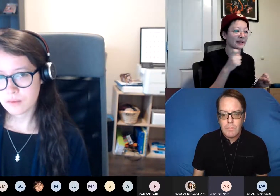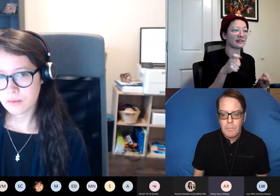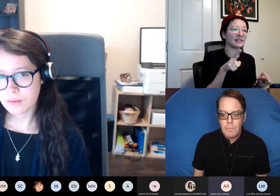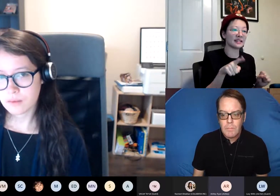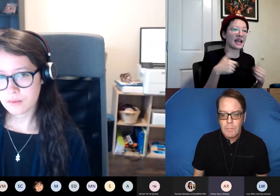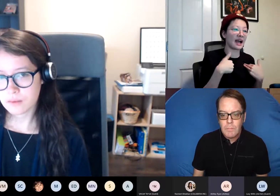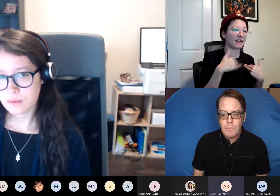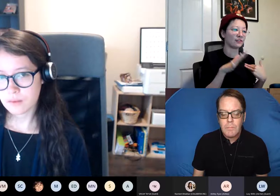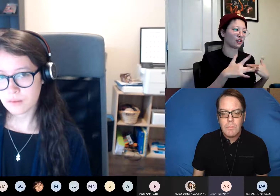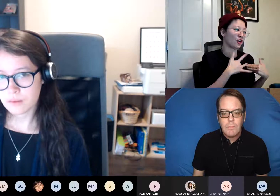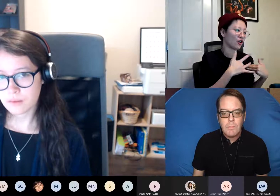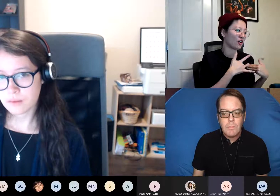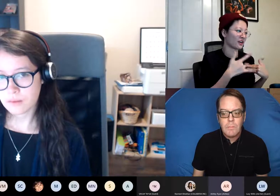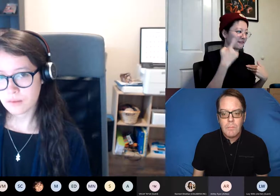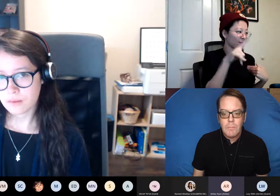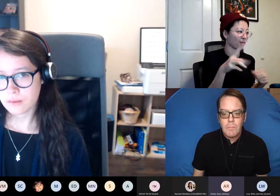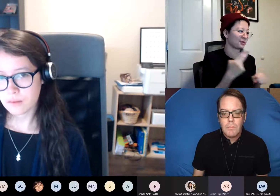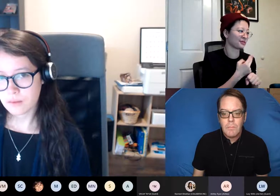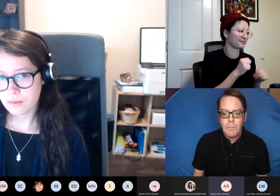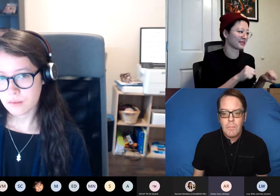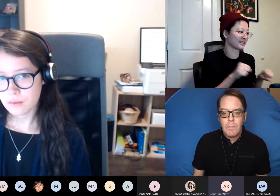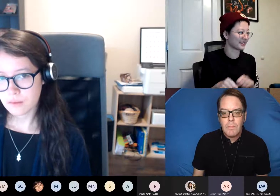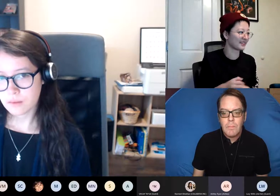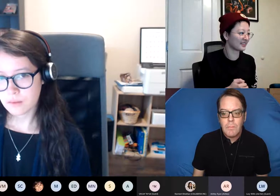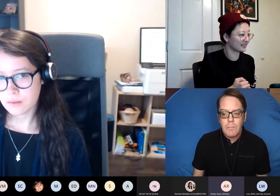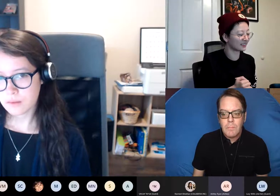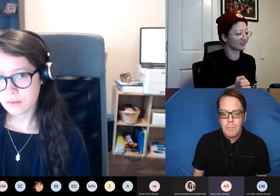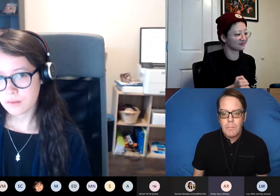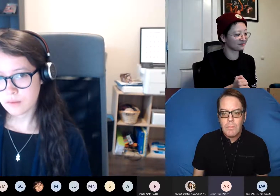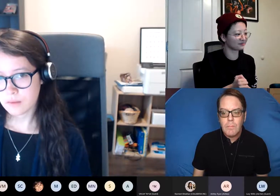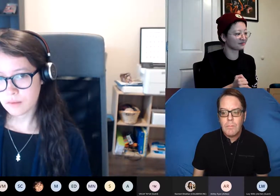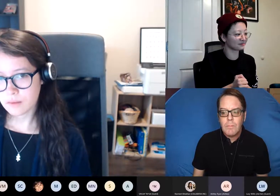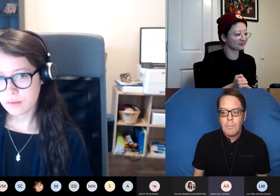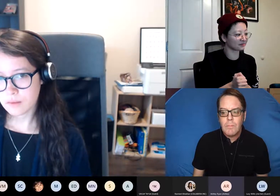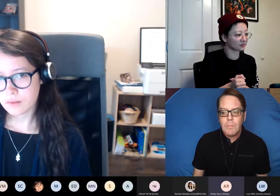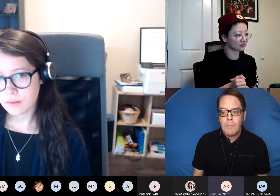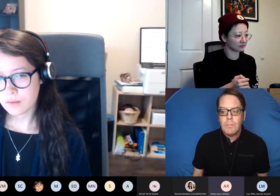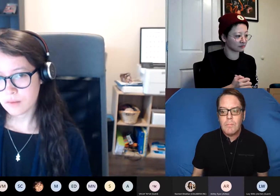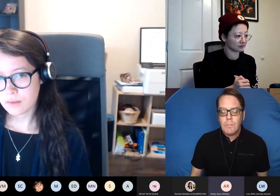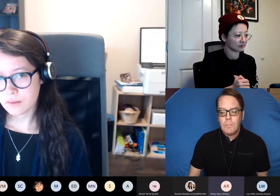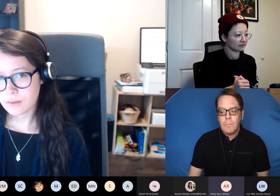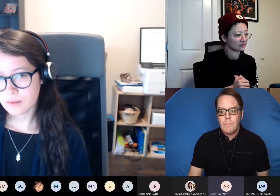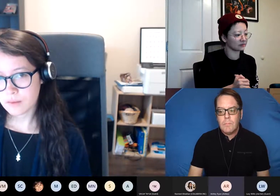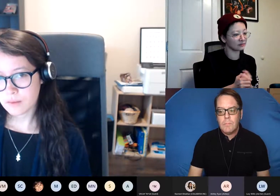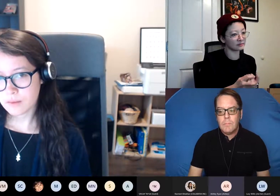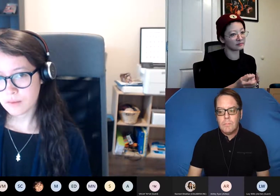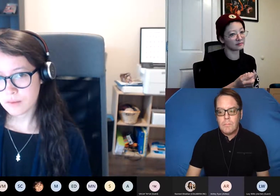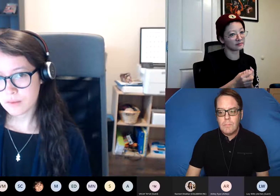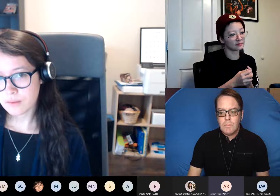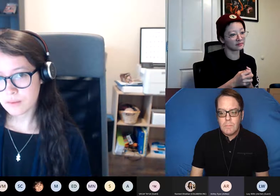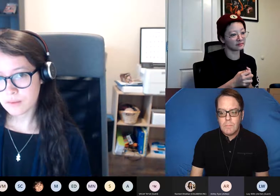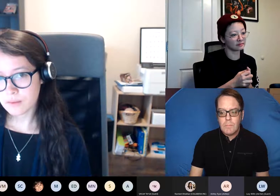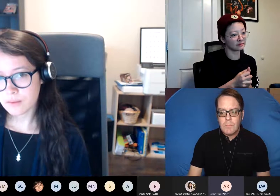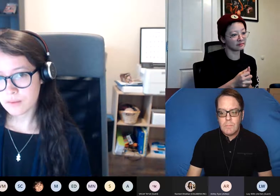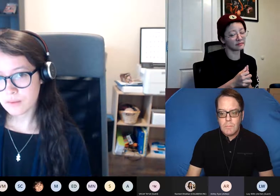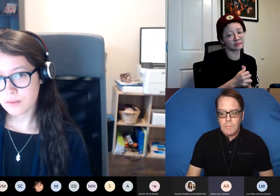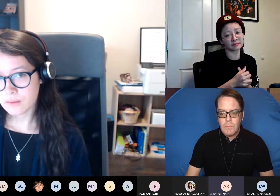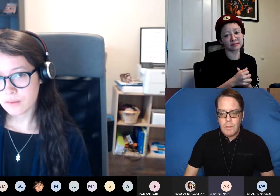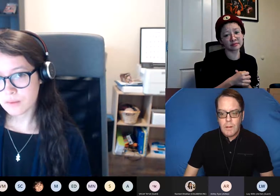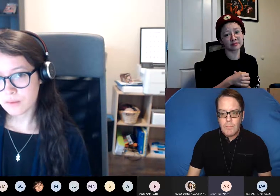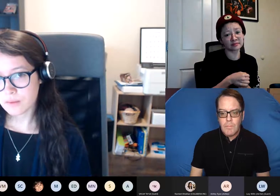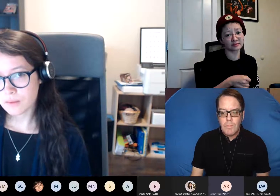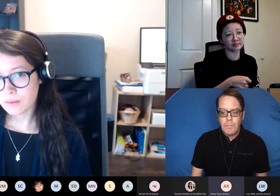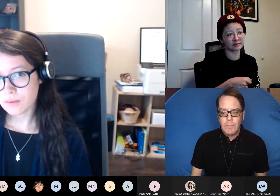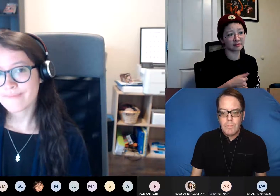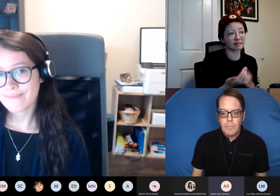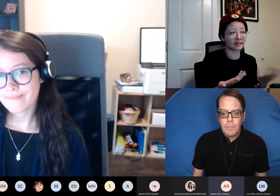of technology. But this works because there's a heart behind the design for